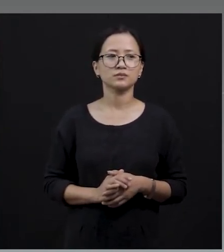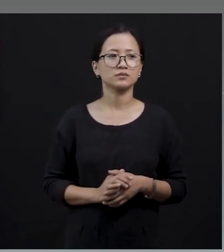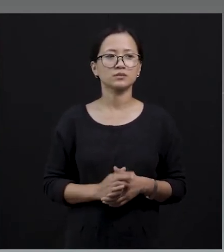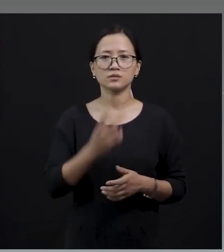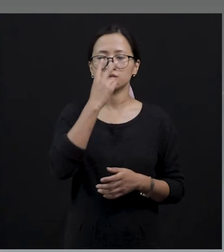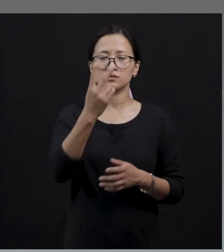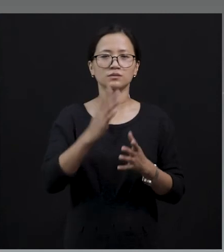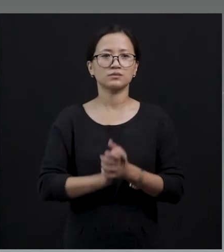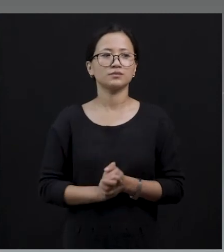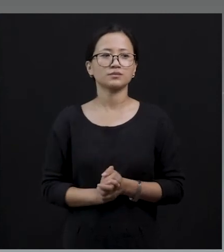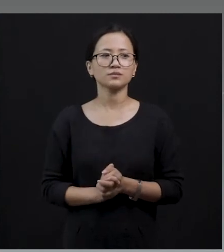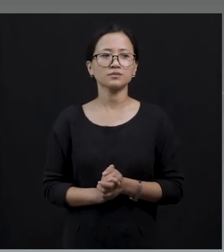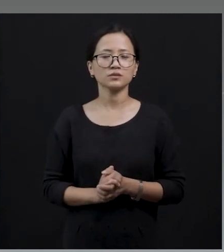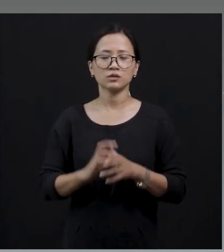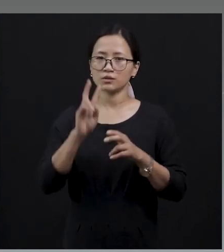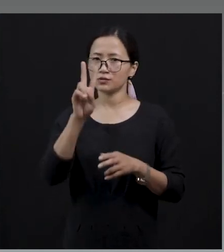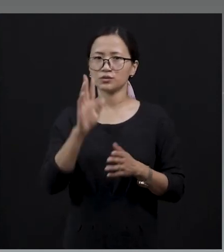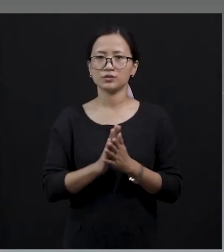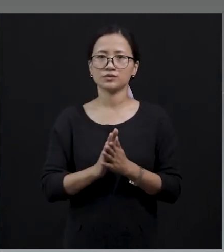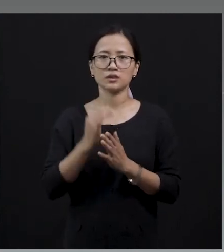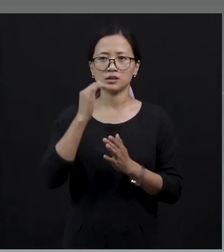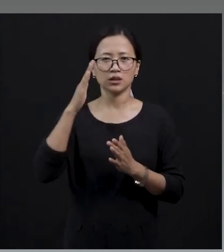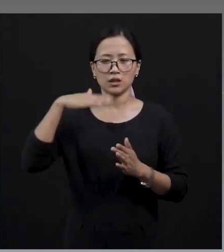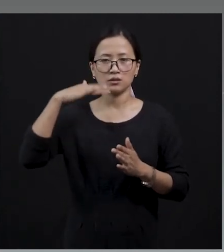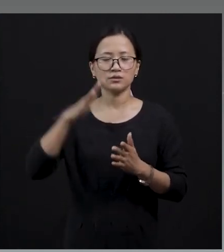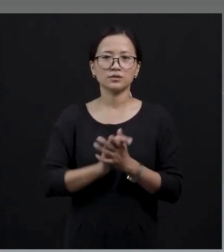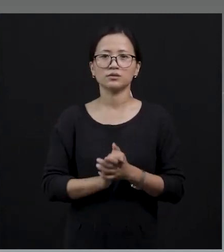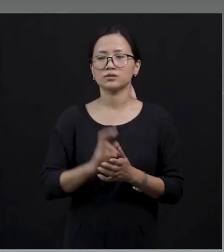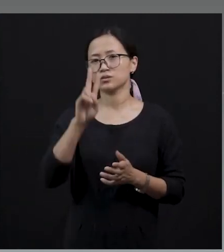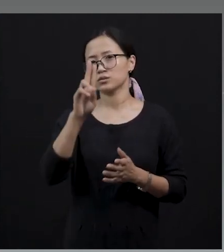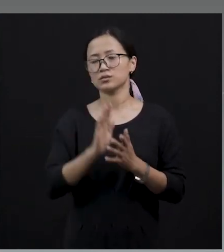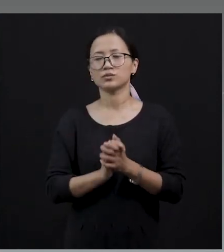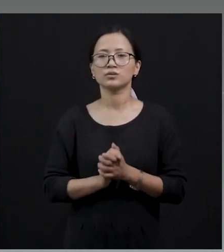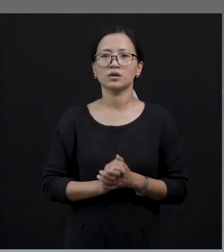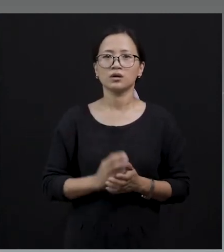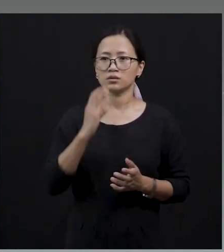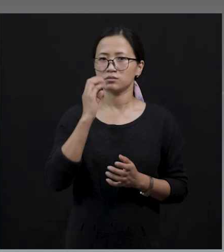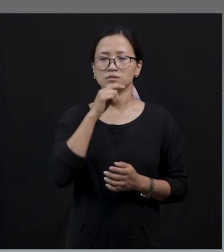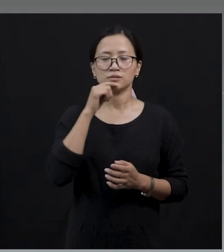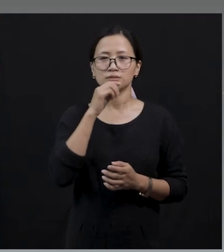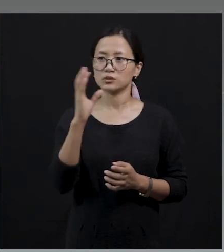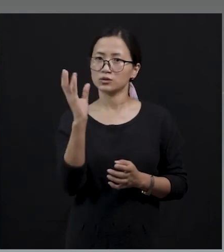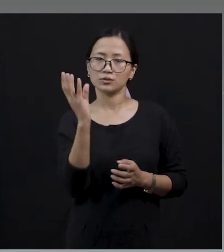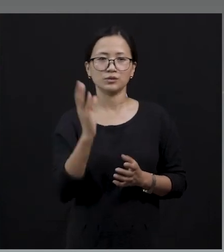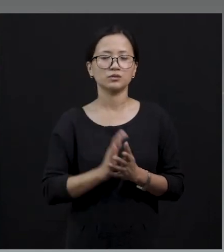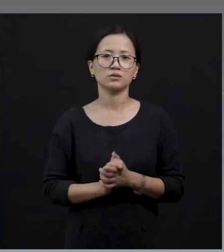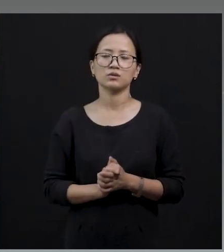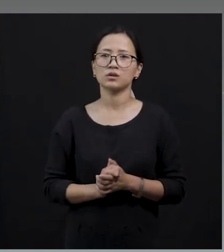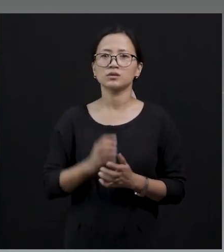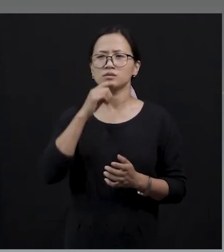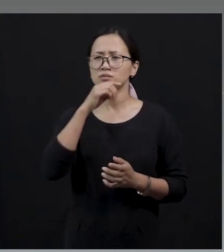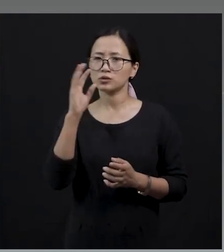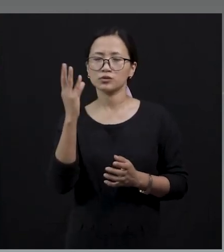Now if you look at this picture, we have two chilies here and two tomatoes. Now the tomato is obviously heavier, that's